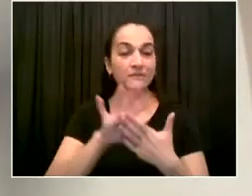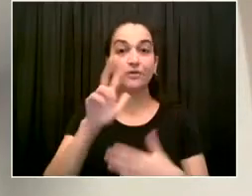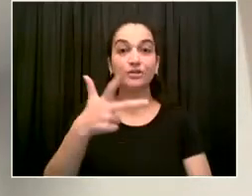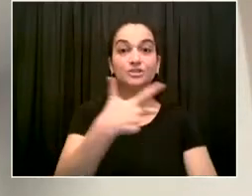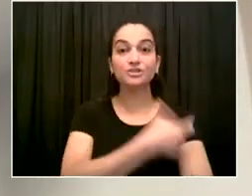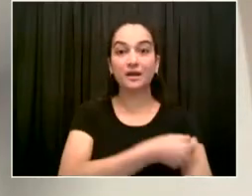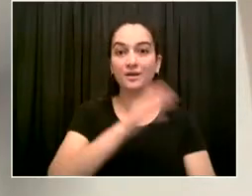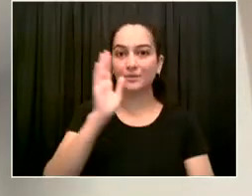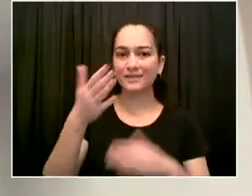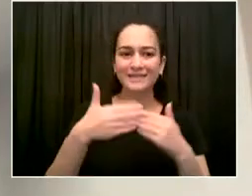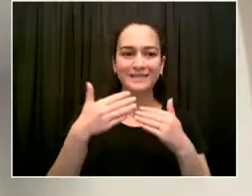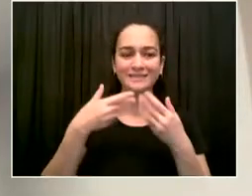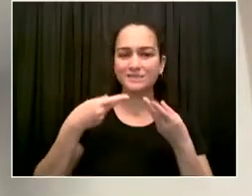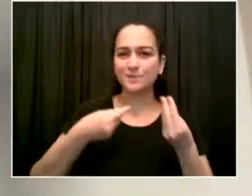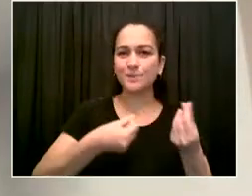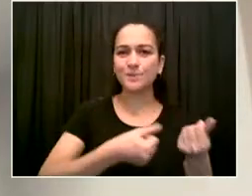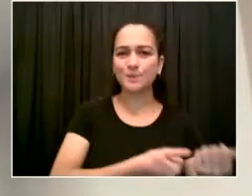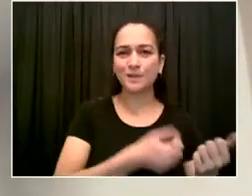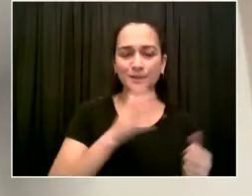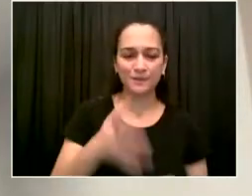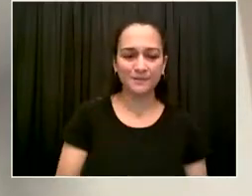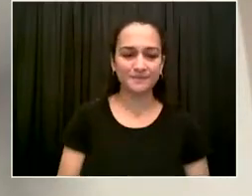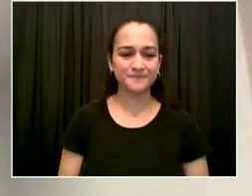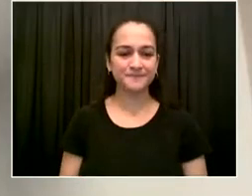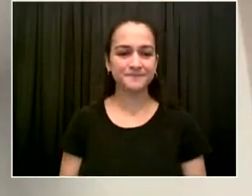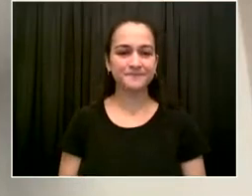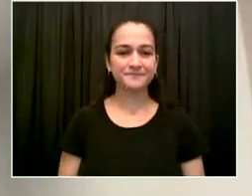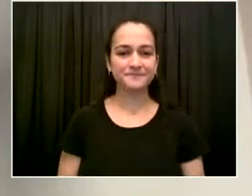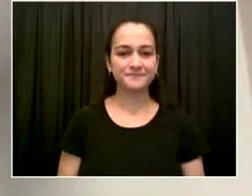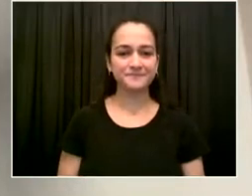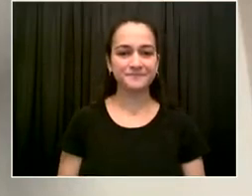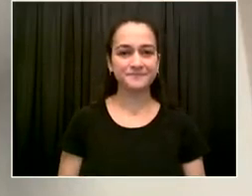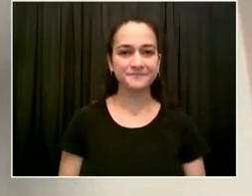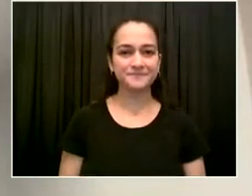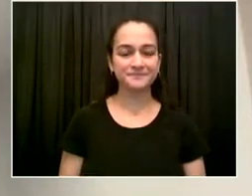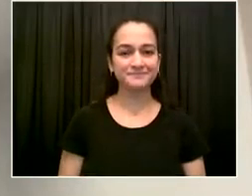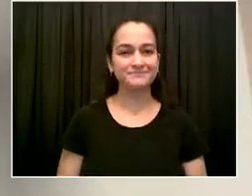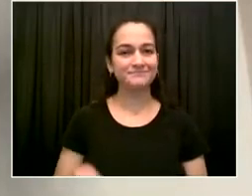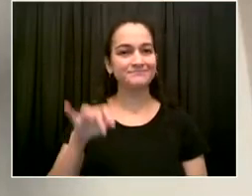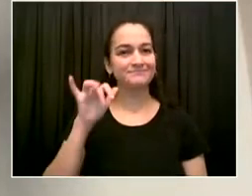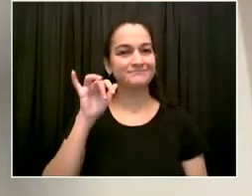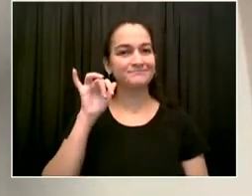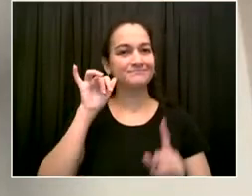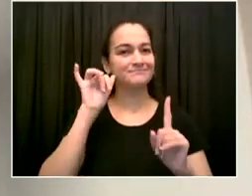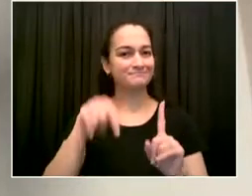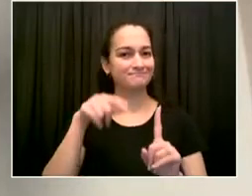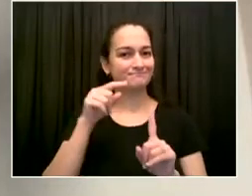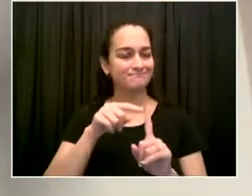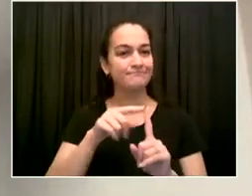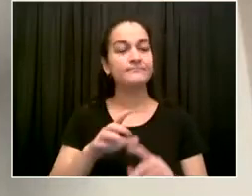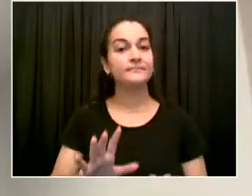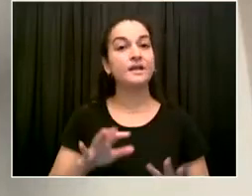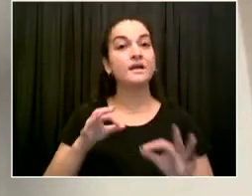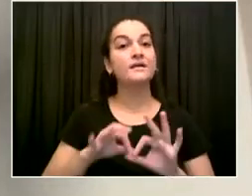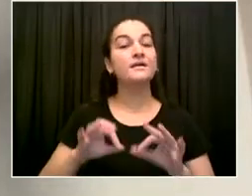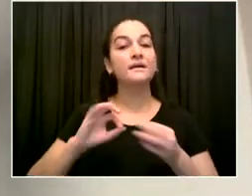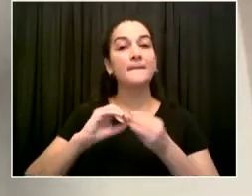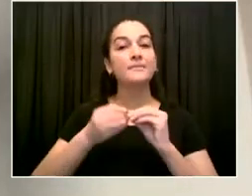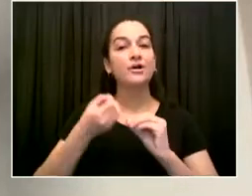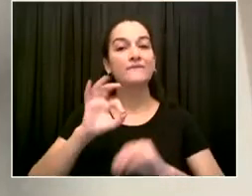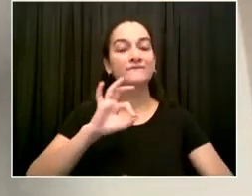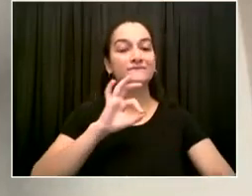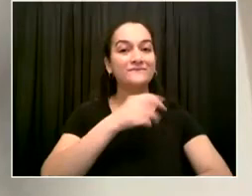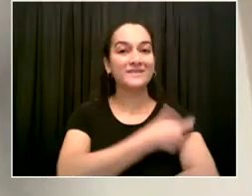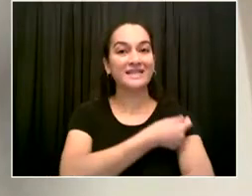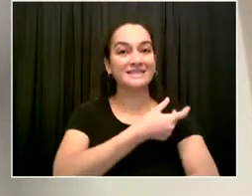have the privilege to say that that's not a choice. That's not going to be a problem. You can give extra doses, you know,